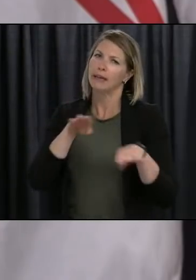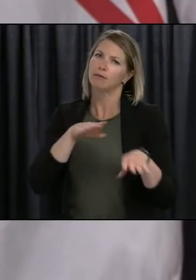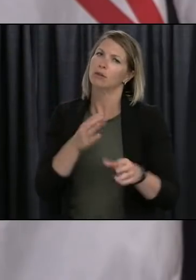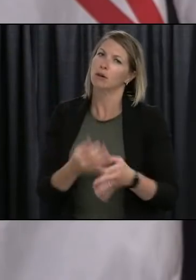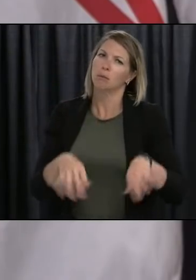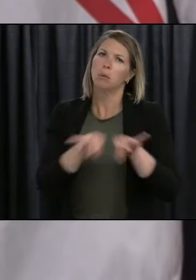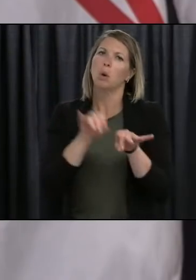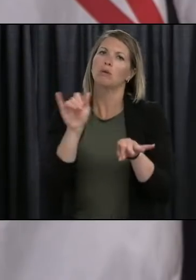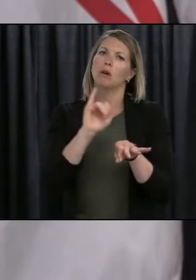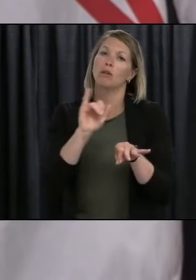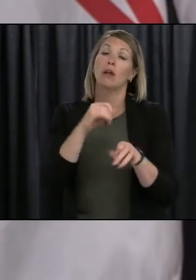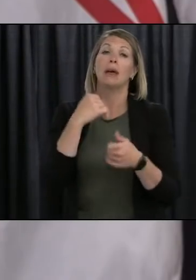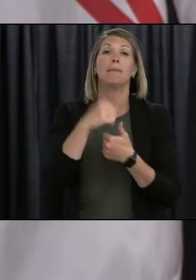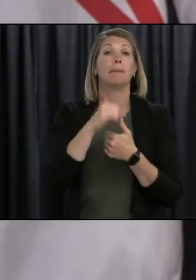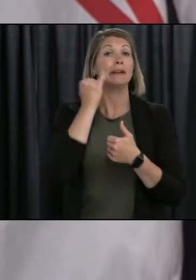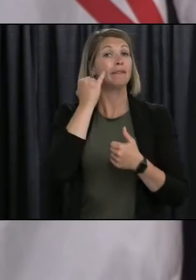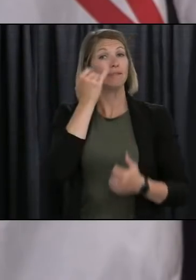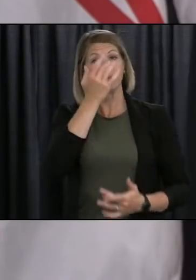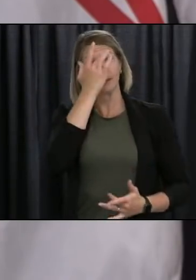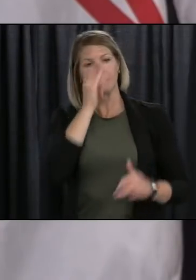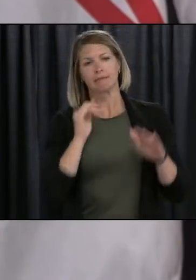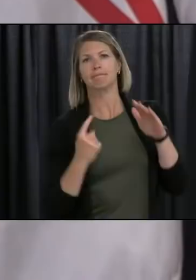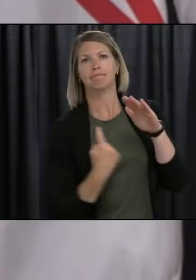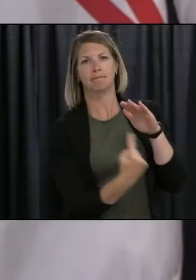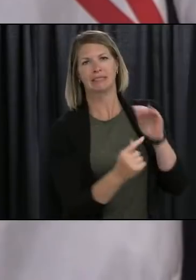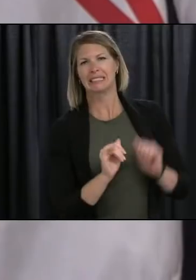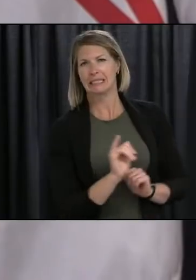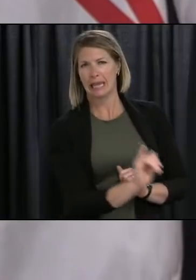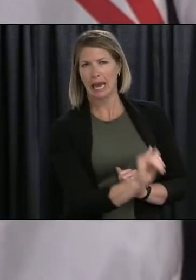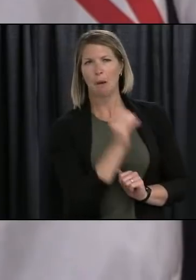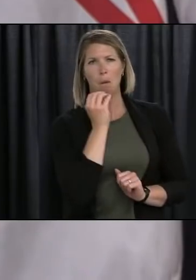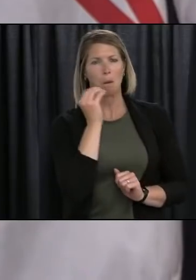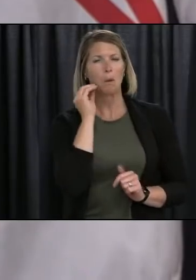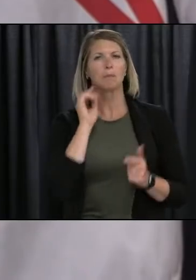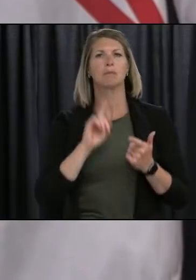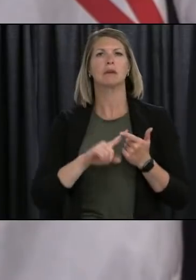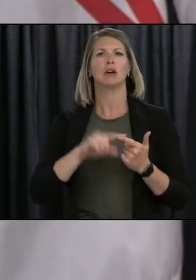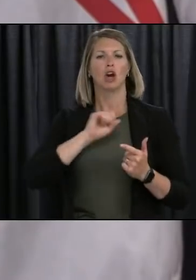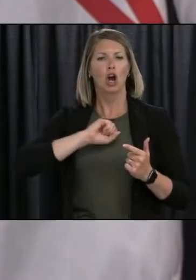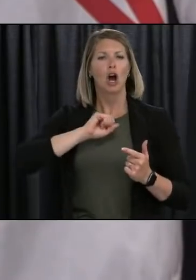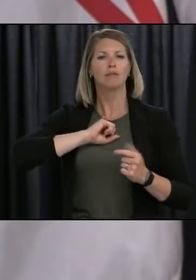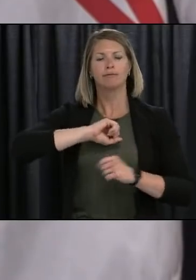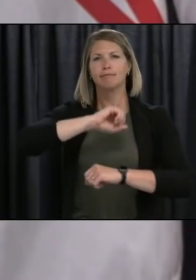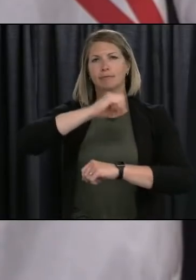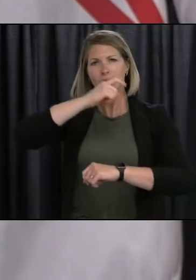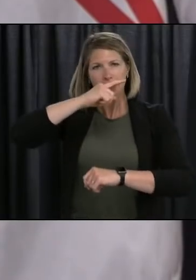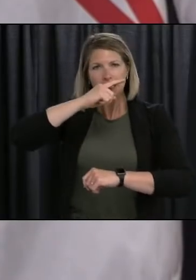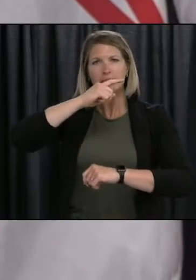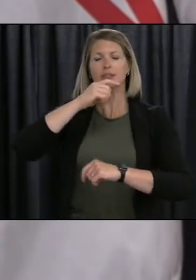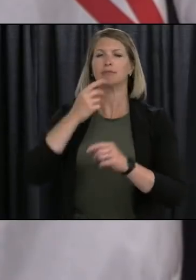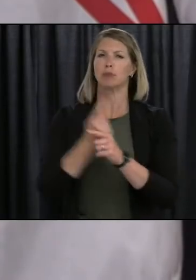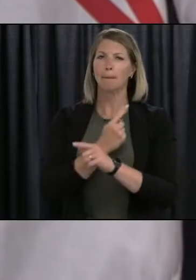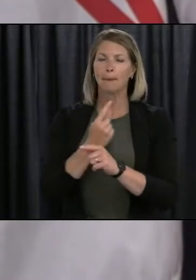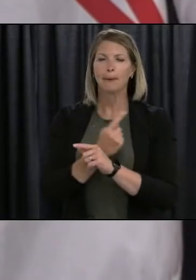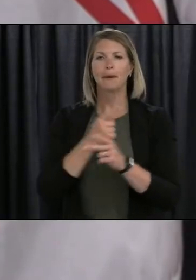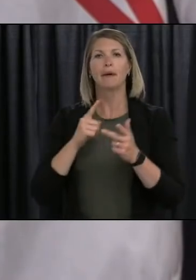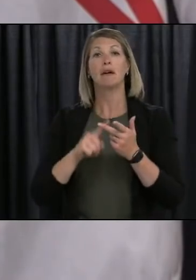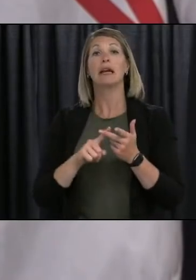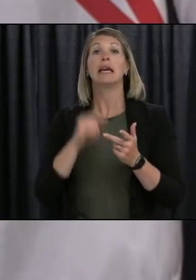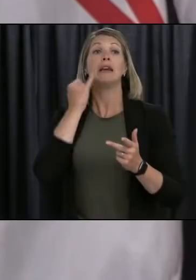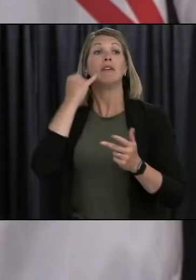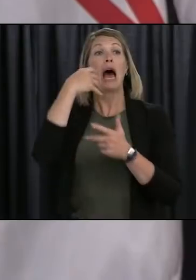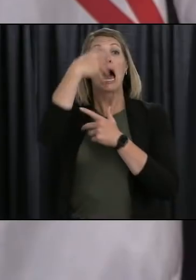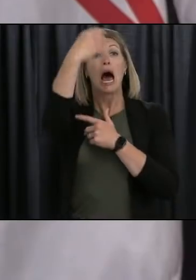and sneeze etiquette and hand hygiene. Maintain a safe physical distance of at least 2 arms lengths from others when in the workplace or